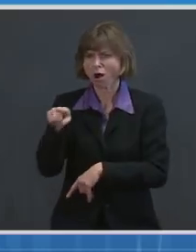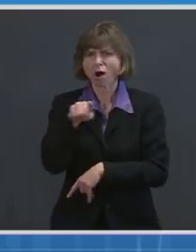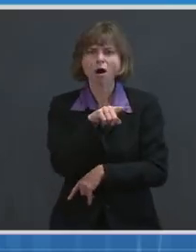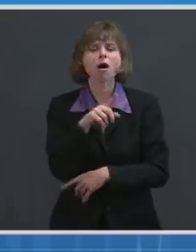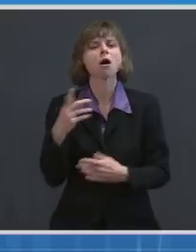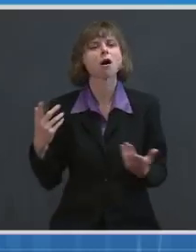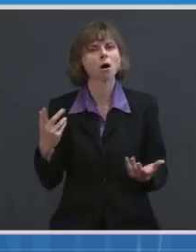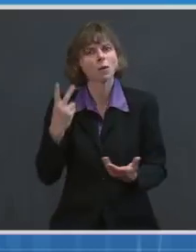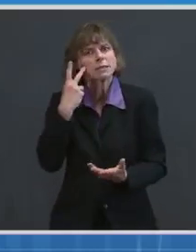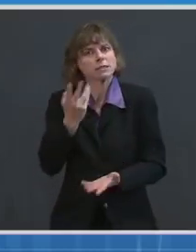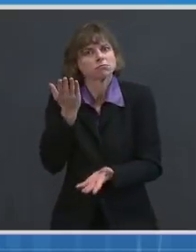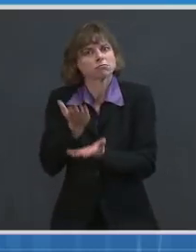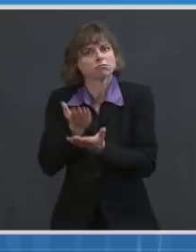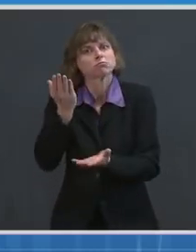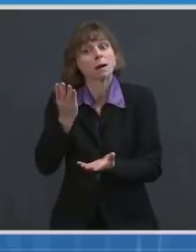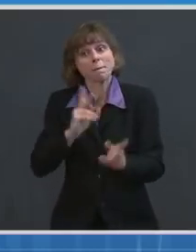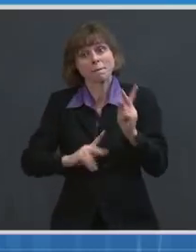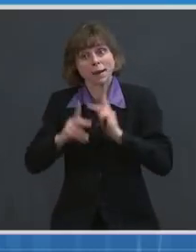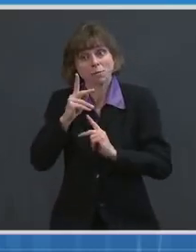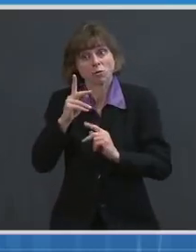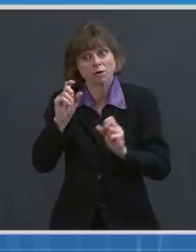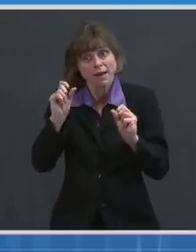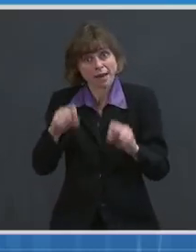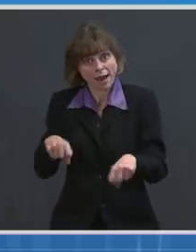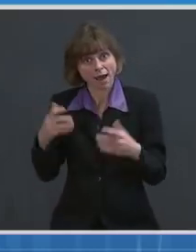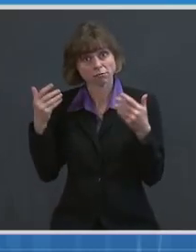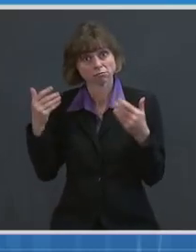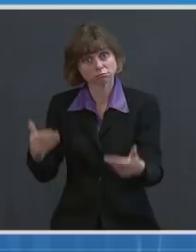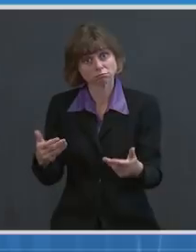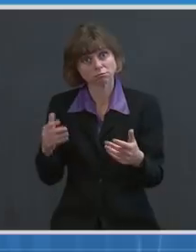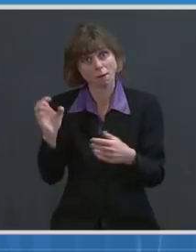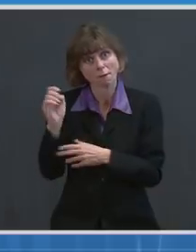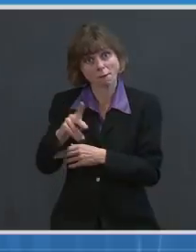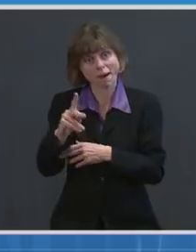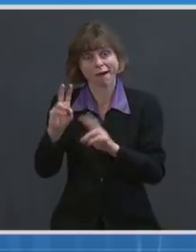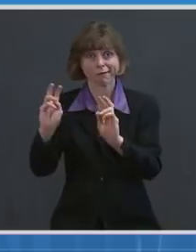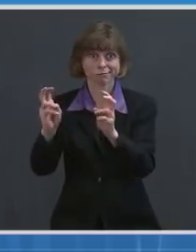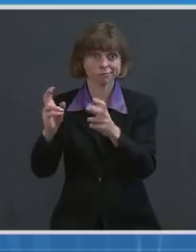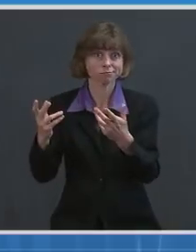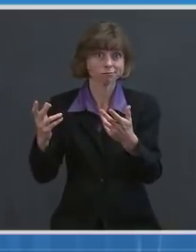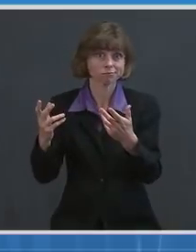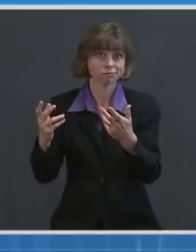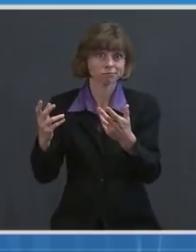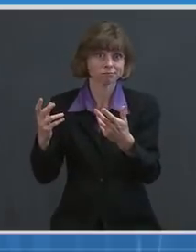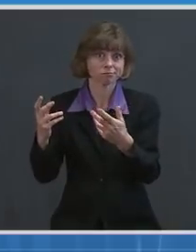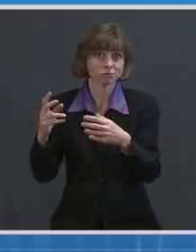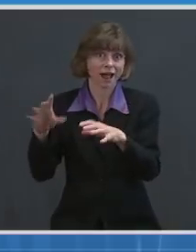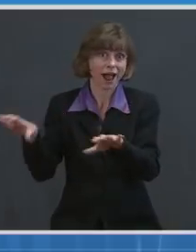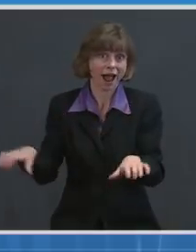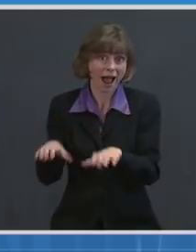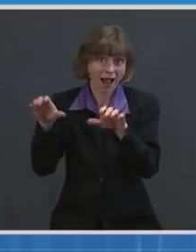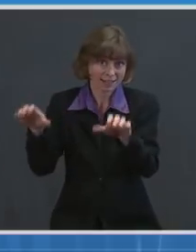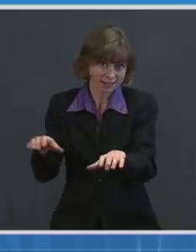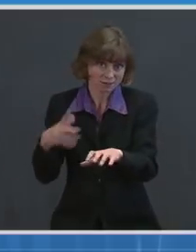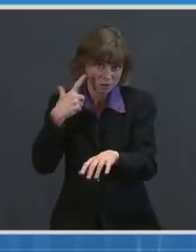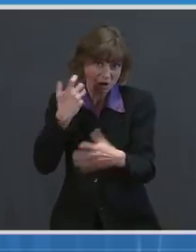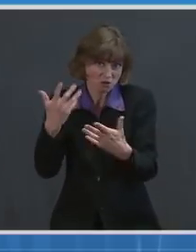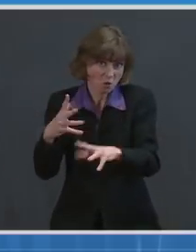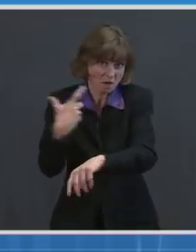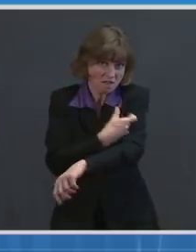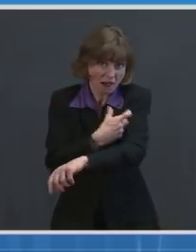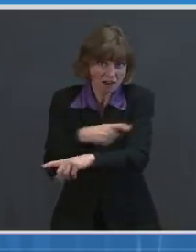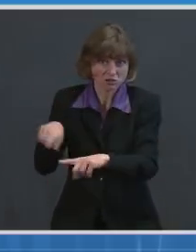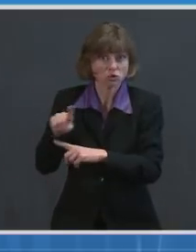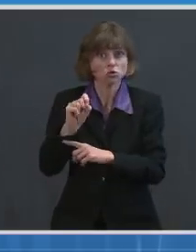fully vaccinated people can resume at low risk to themselves. This is why today, CDC is releasing